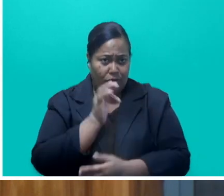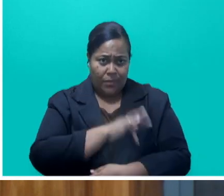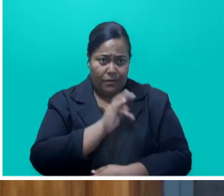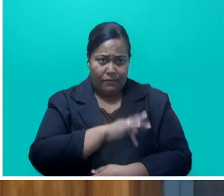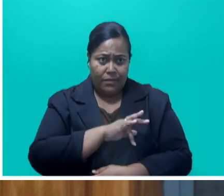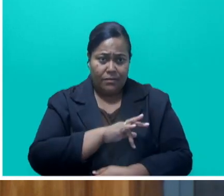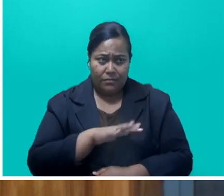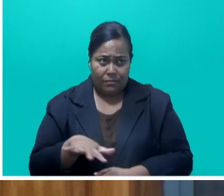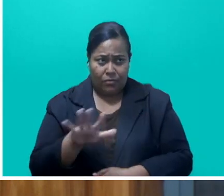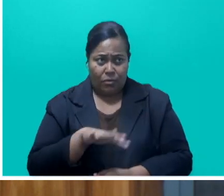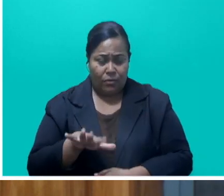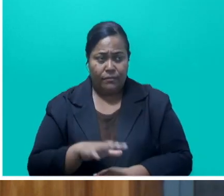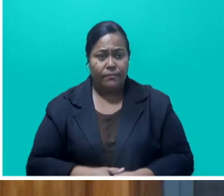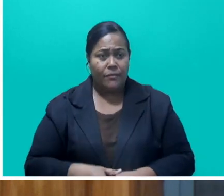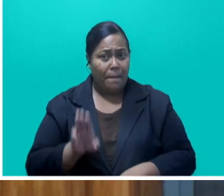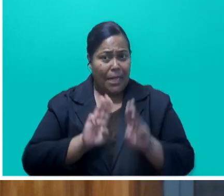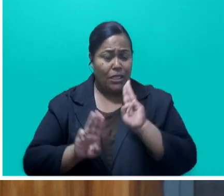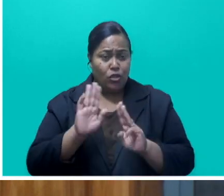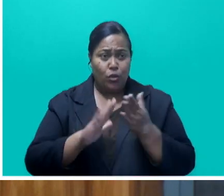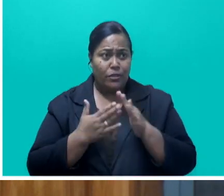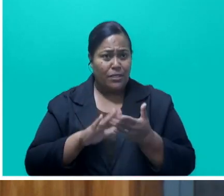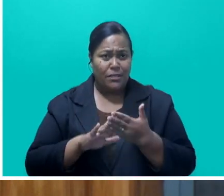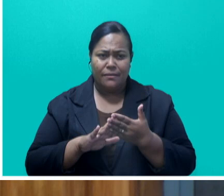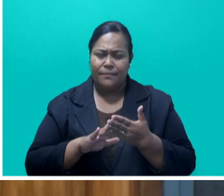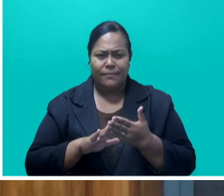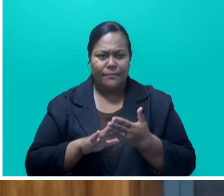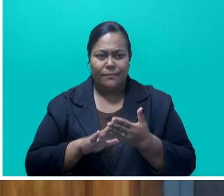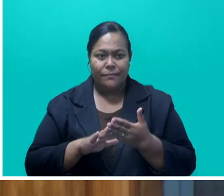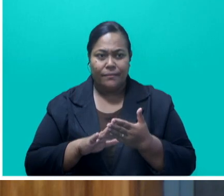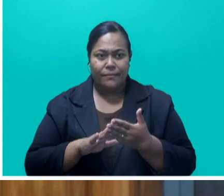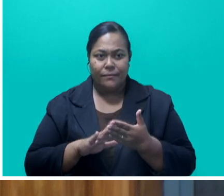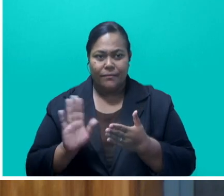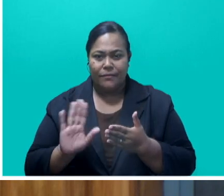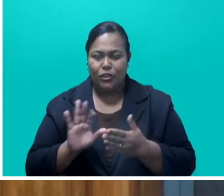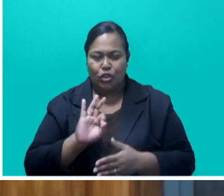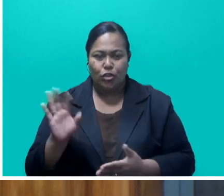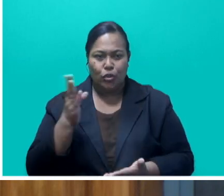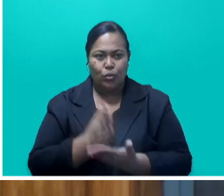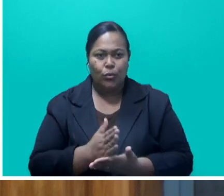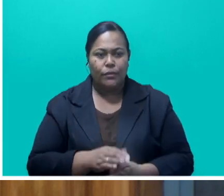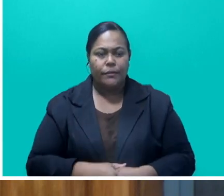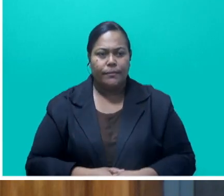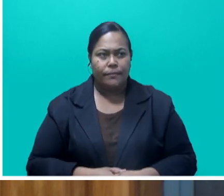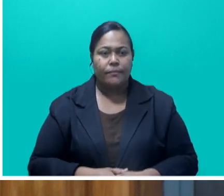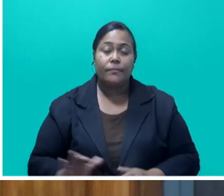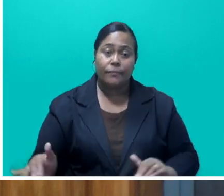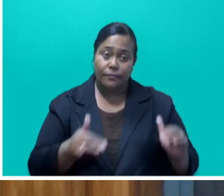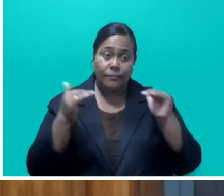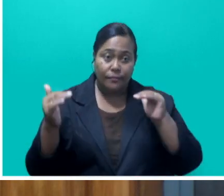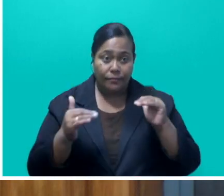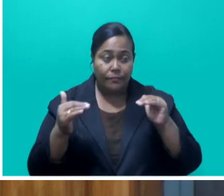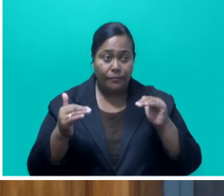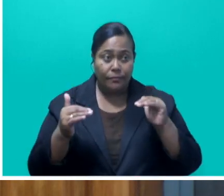will benefit the Melanesian communities. This is far from the truth. An equal playing field for everyone